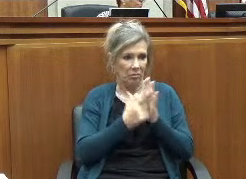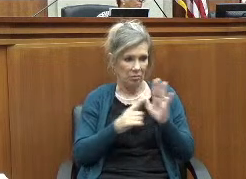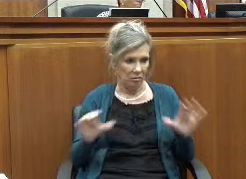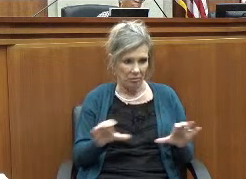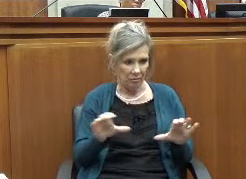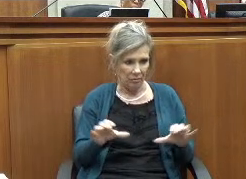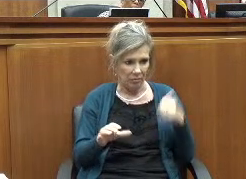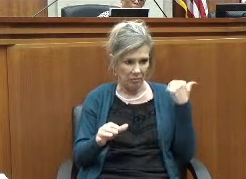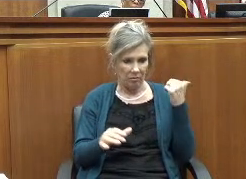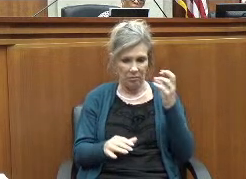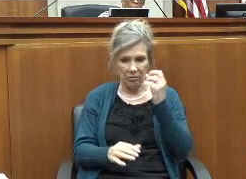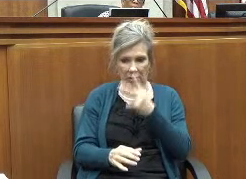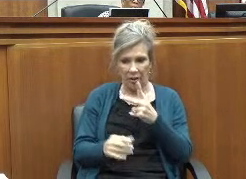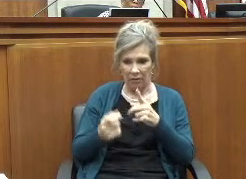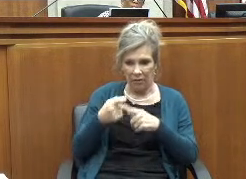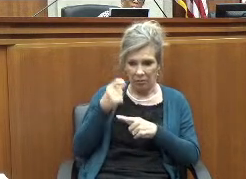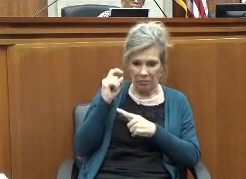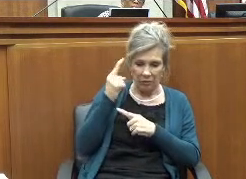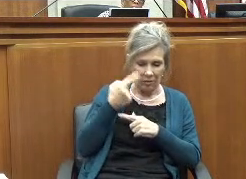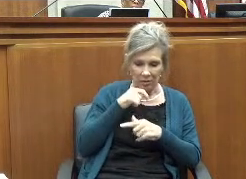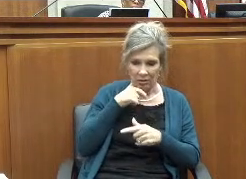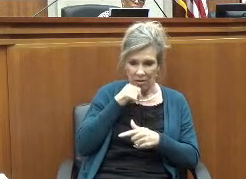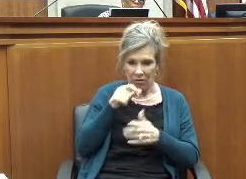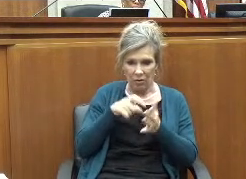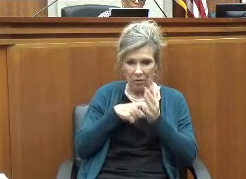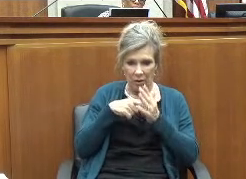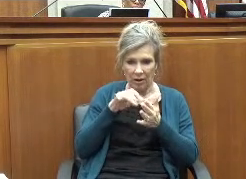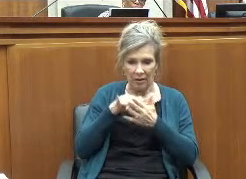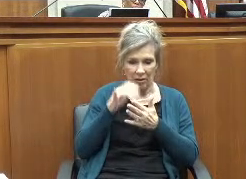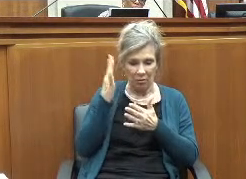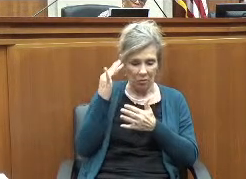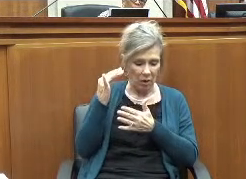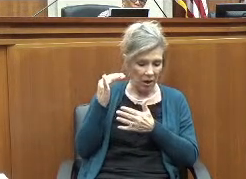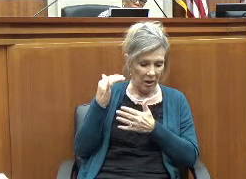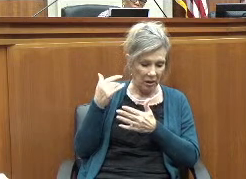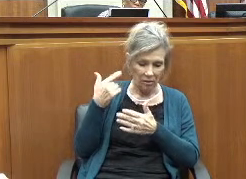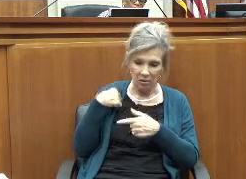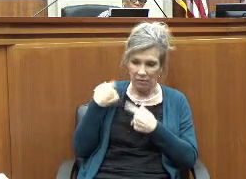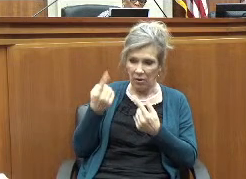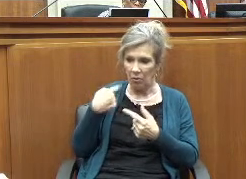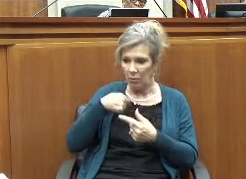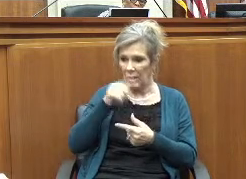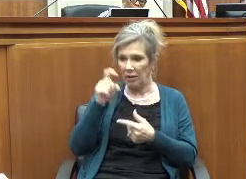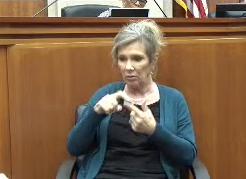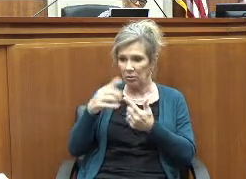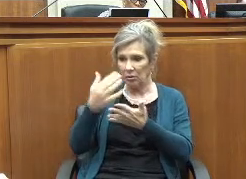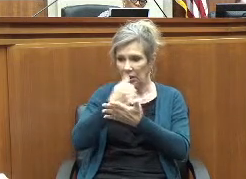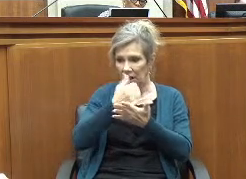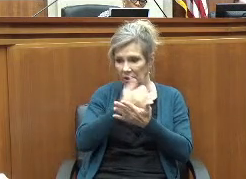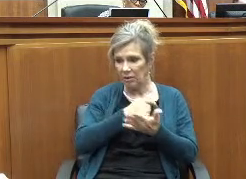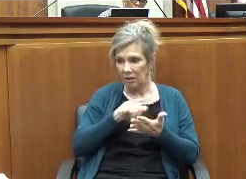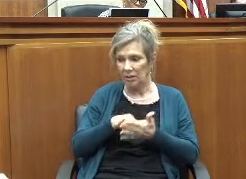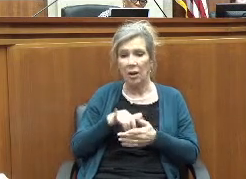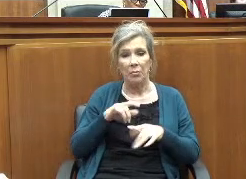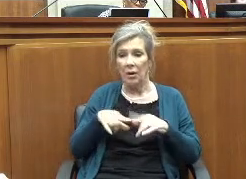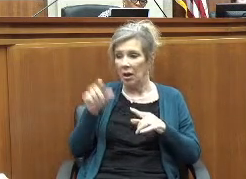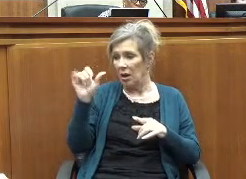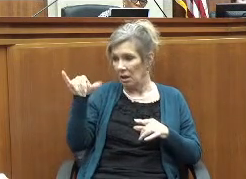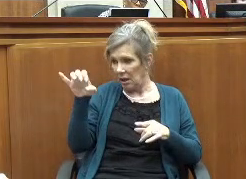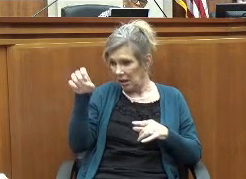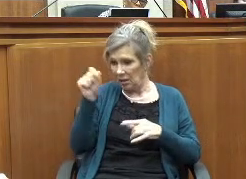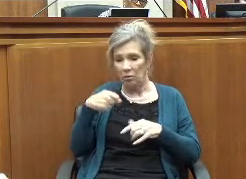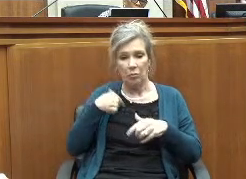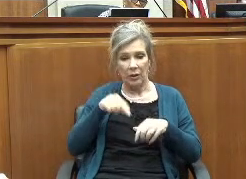So for one, this was not required, and so that's why we have so far collected this particular information. But yes, I mean, we can, through